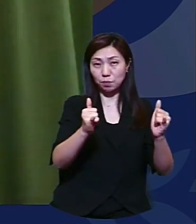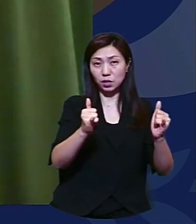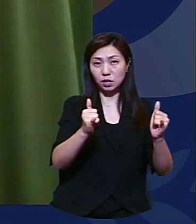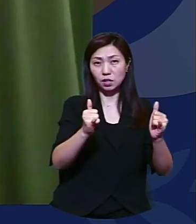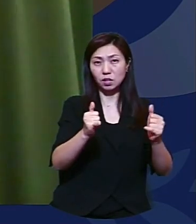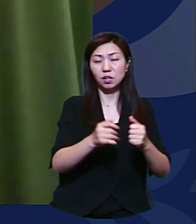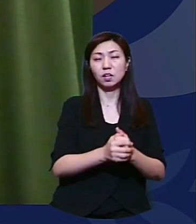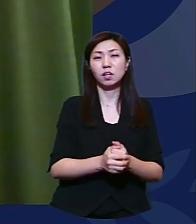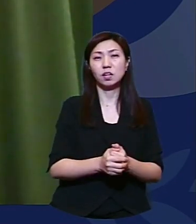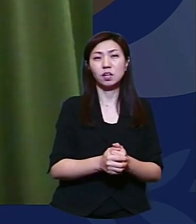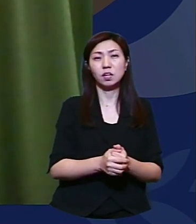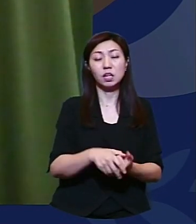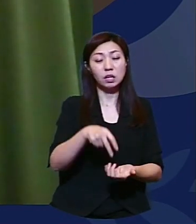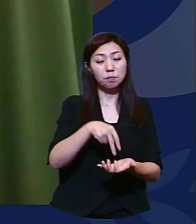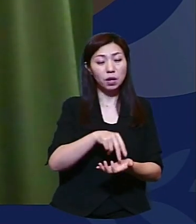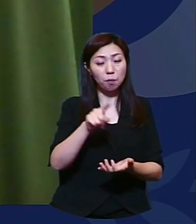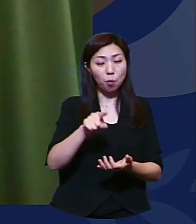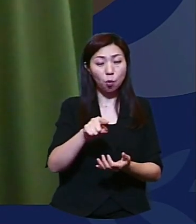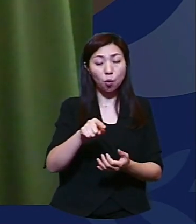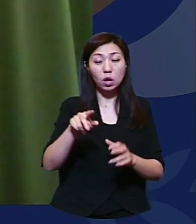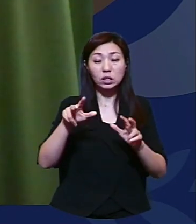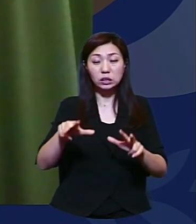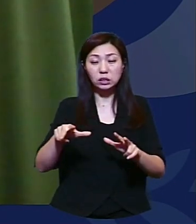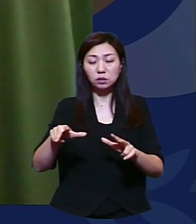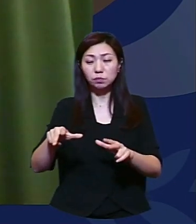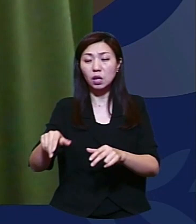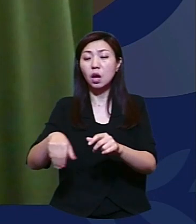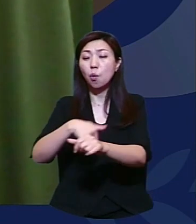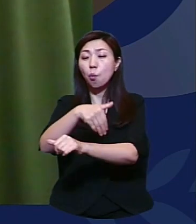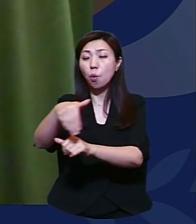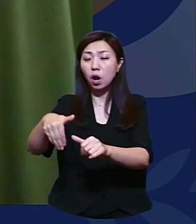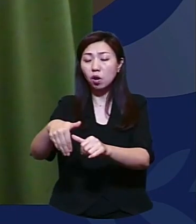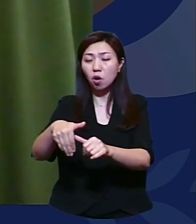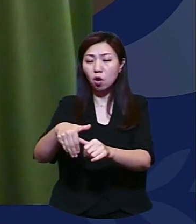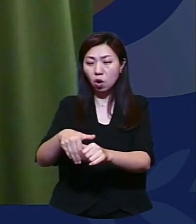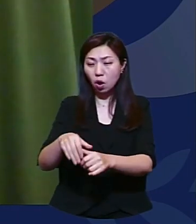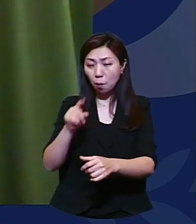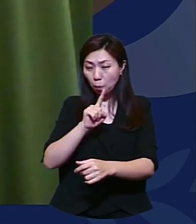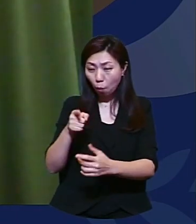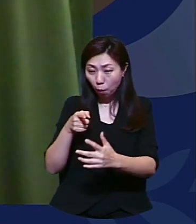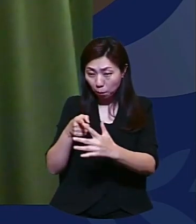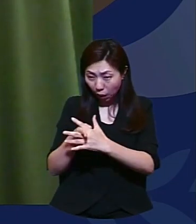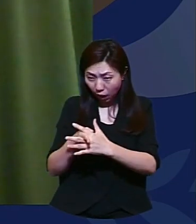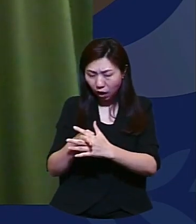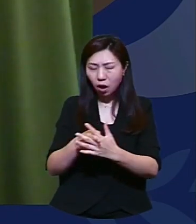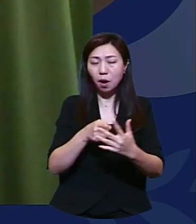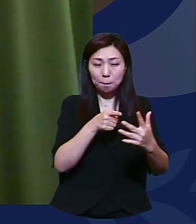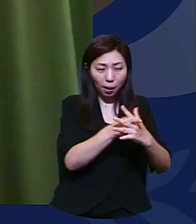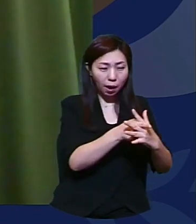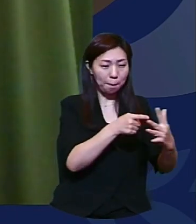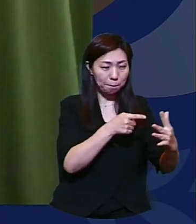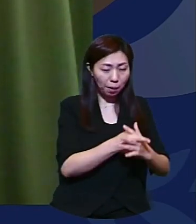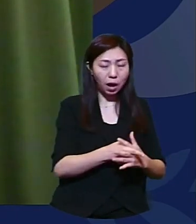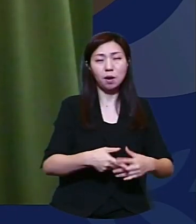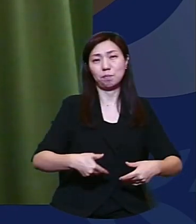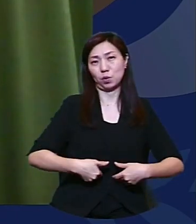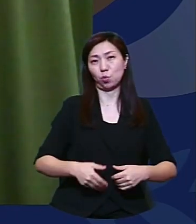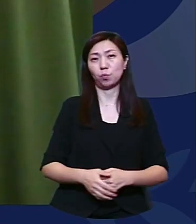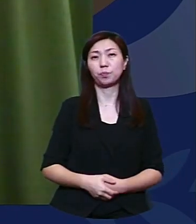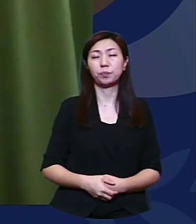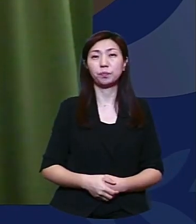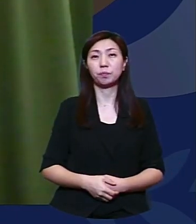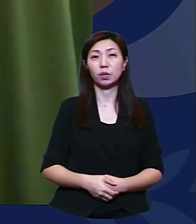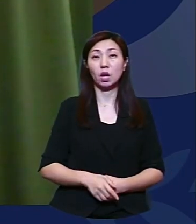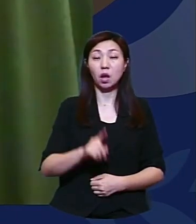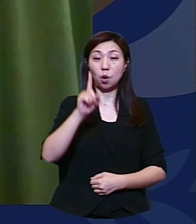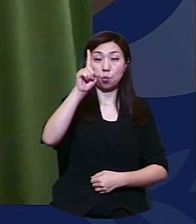political will there that comes into place too. And just to stress that it really should come from all places if we're going to be able to be